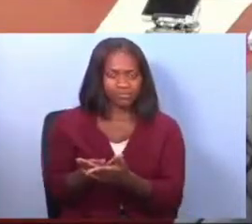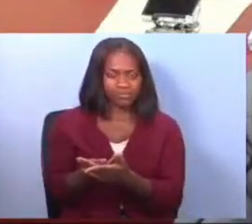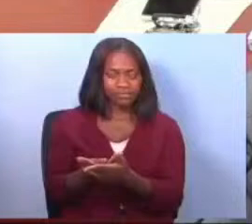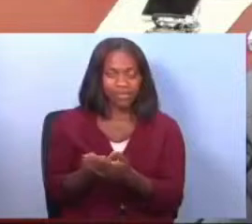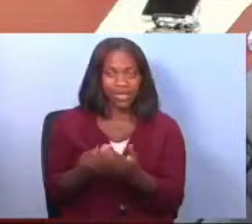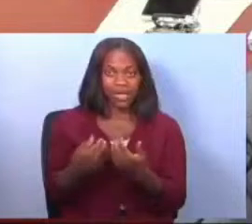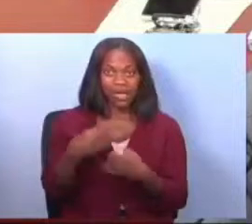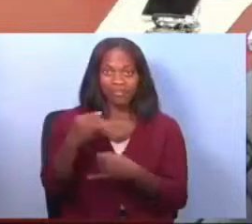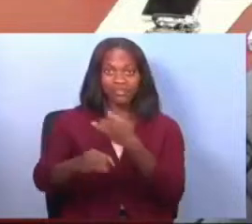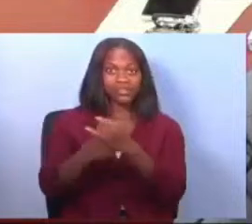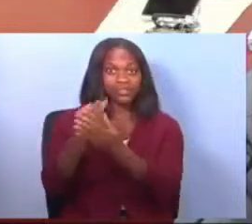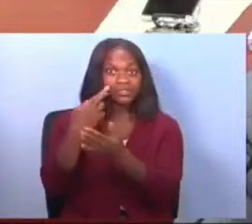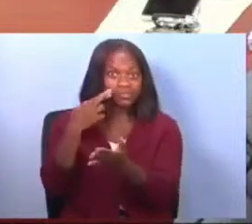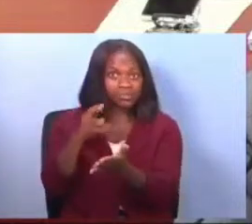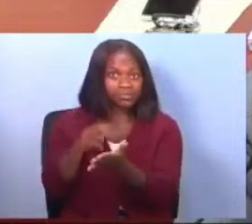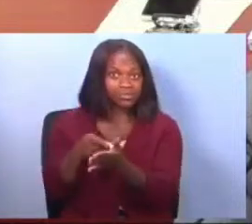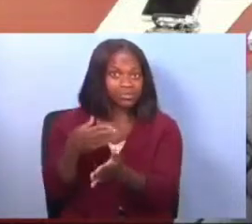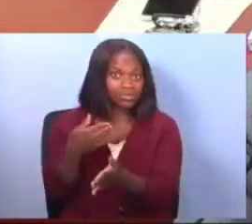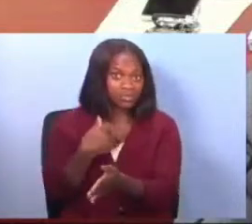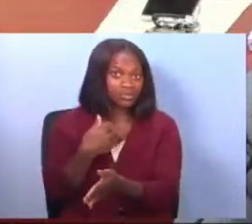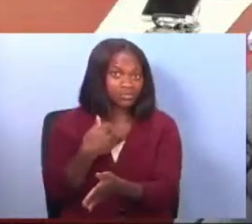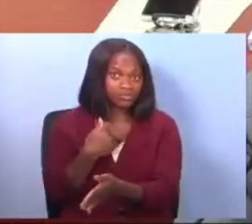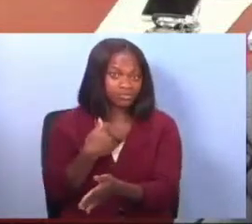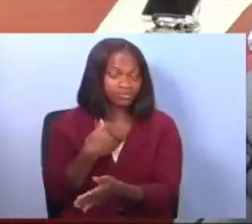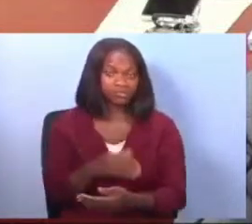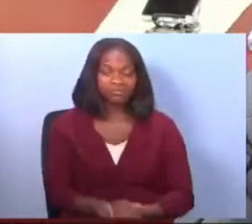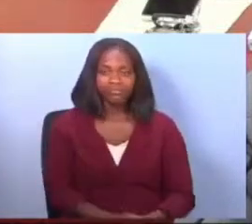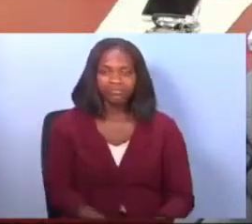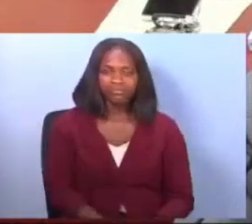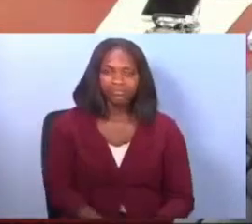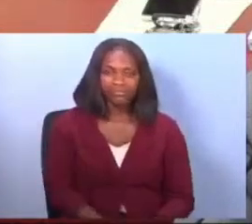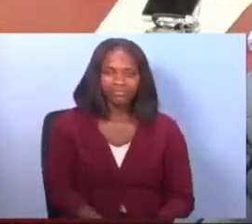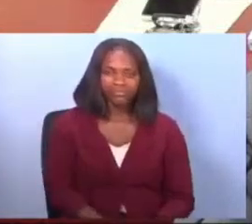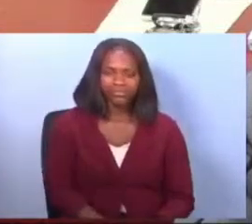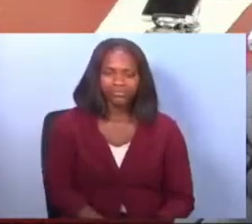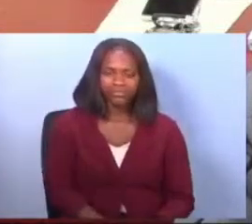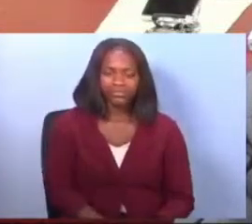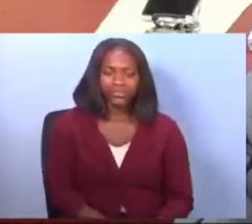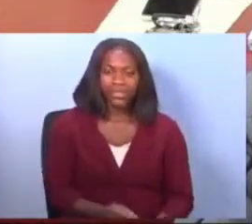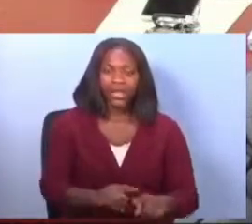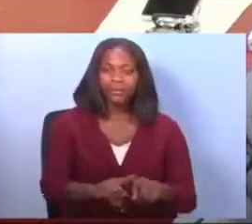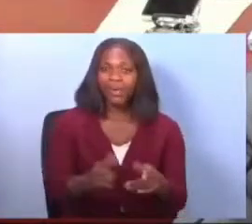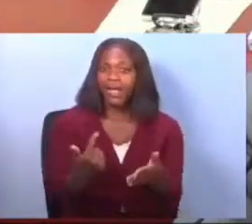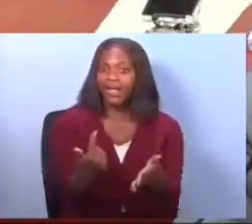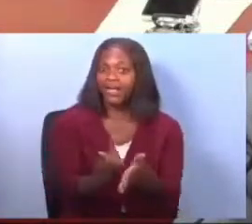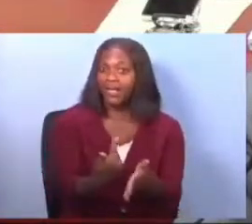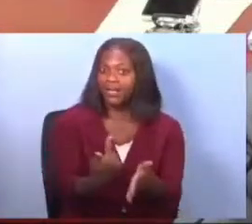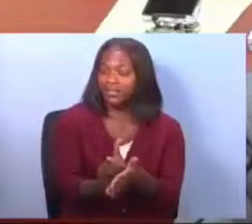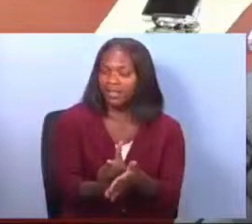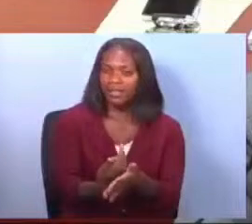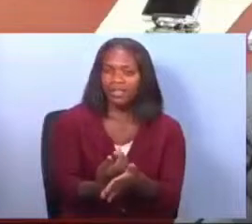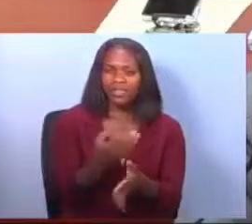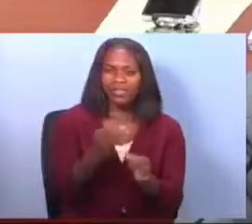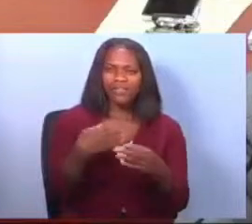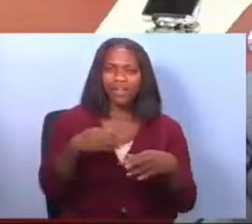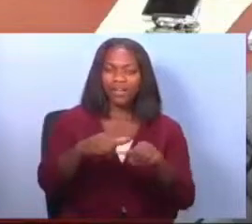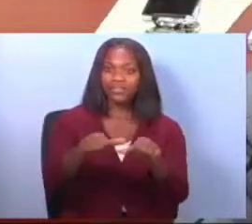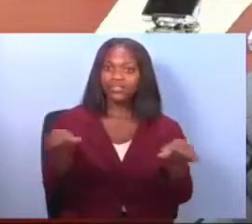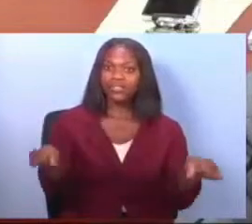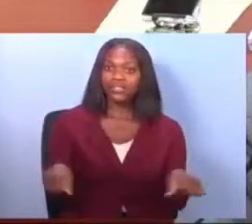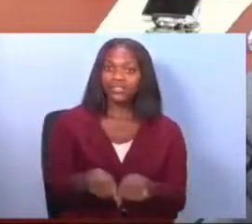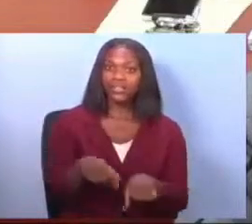international recognition. But as a country, if there's a sector that we haven't performed